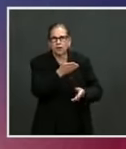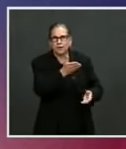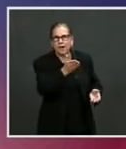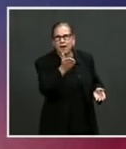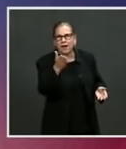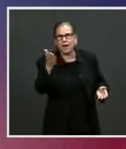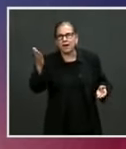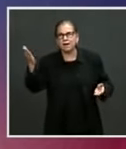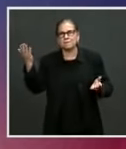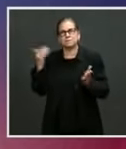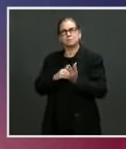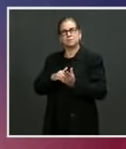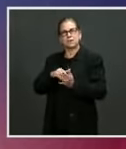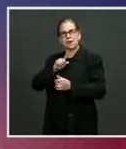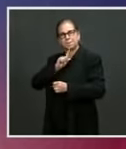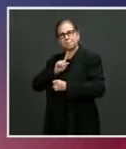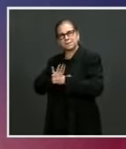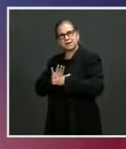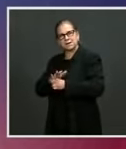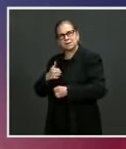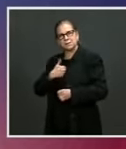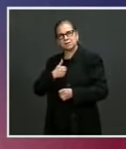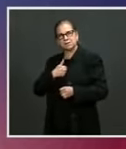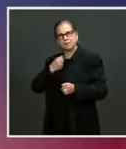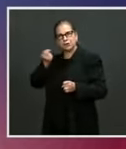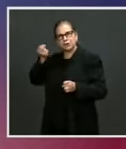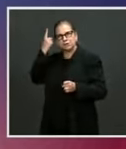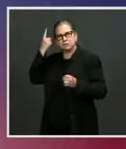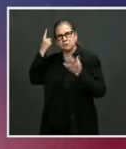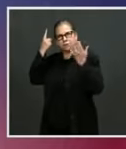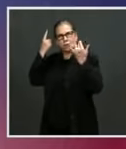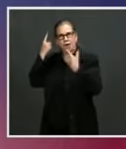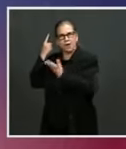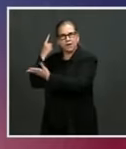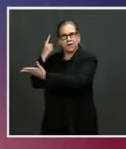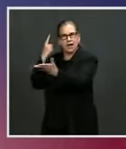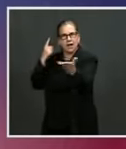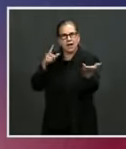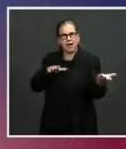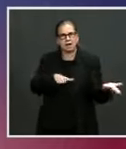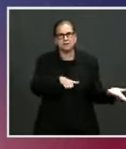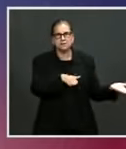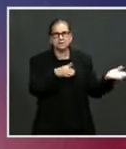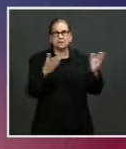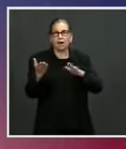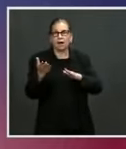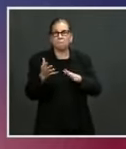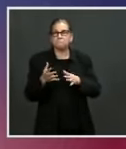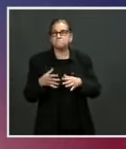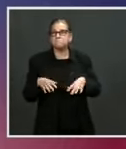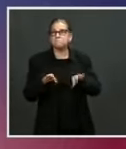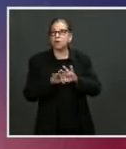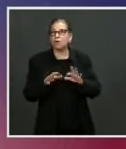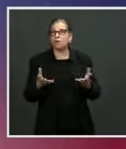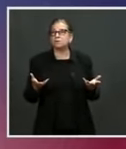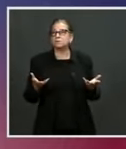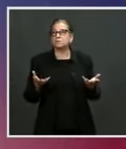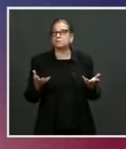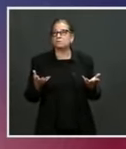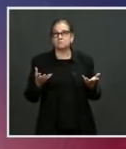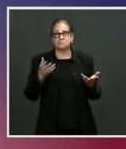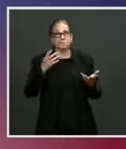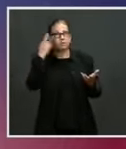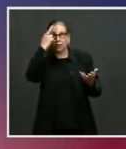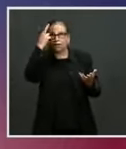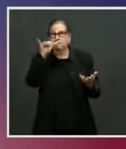died, but equally important, to the cause for which they lived. It is our job to live a